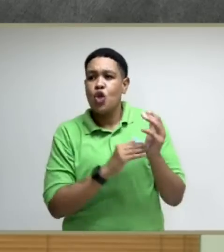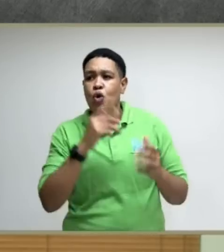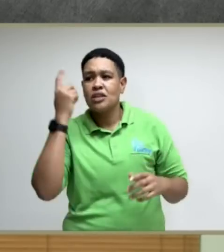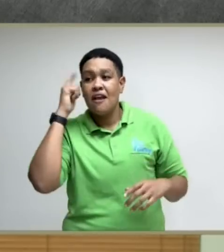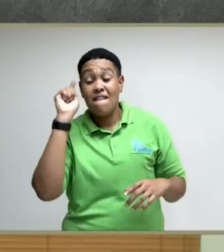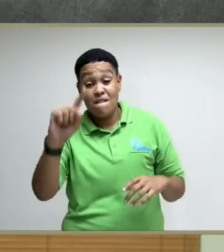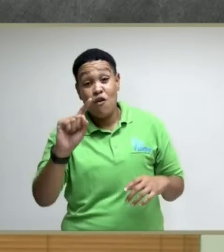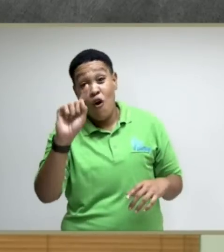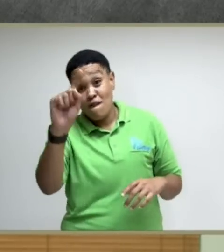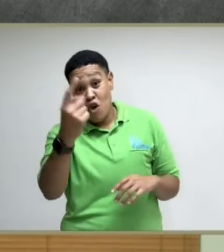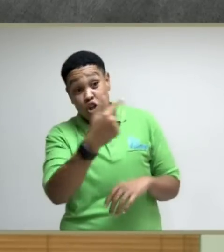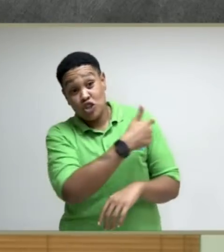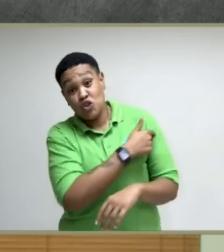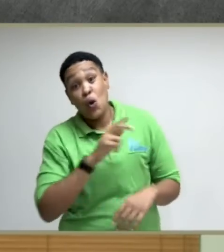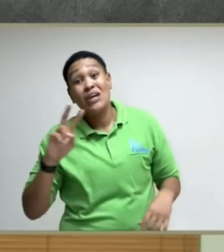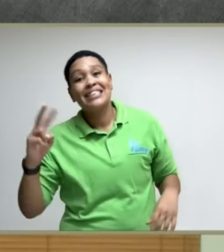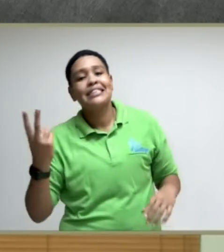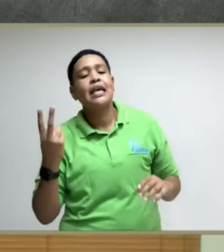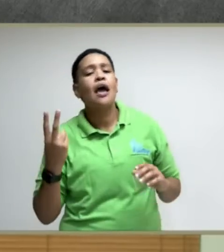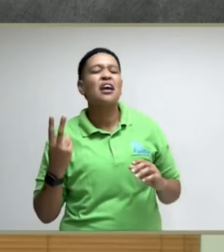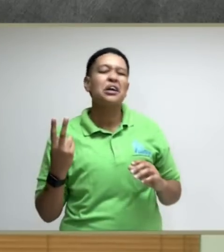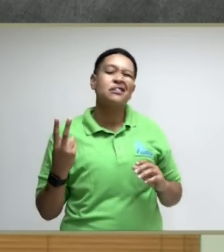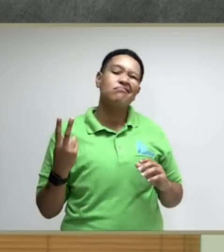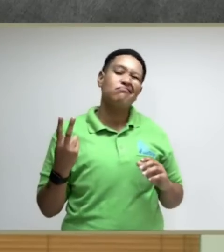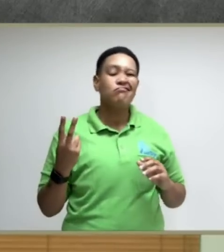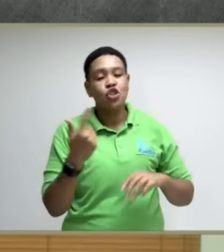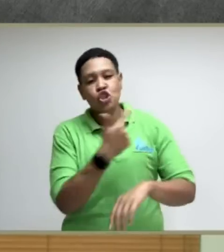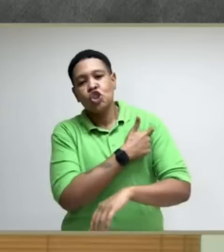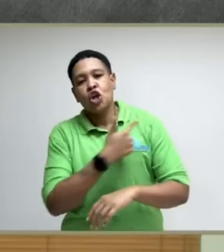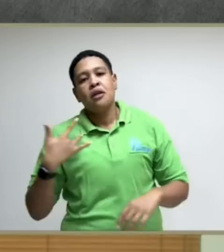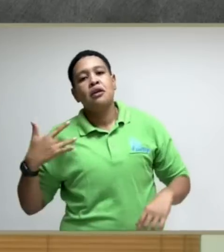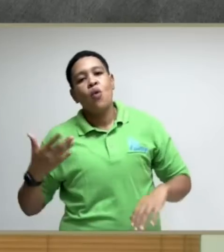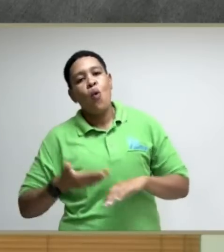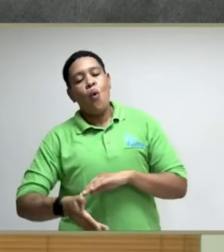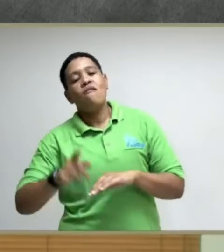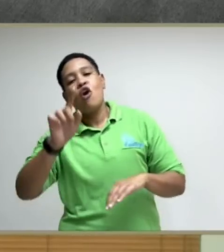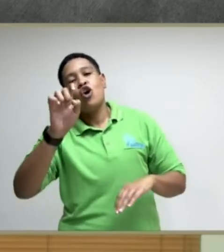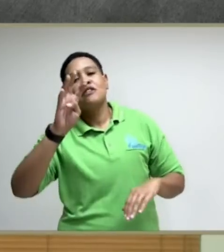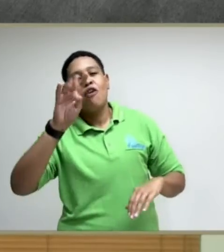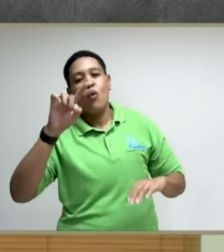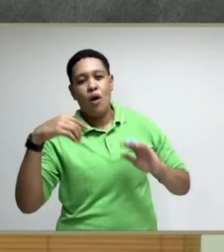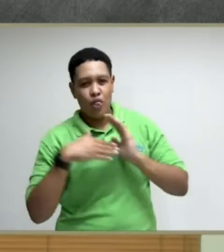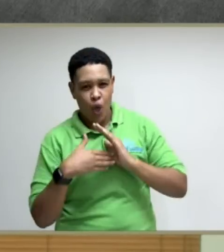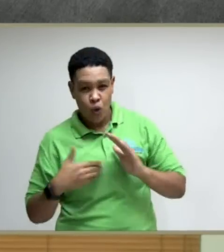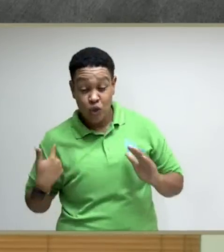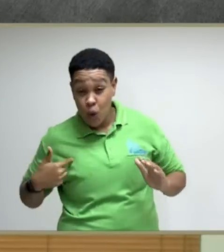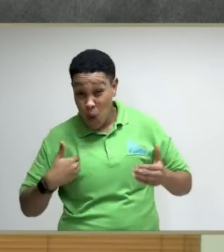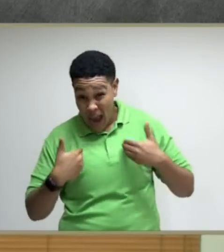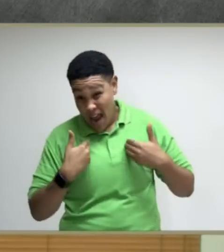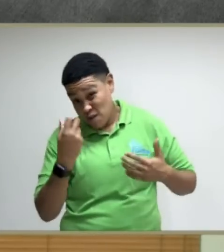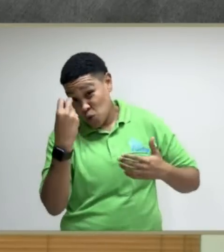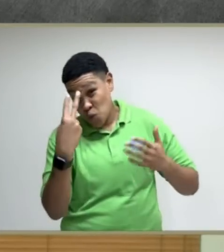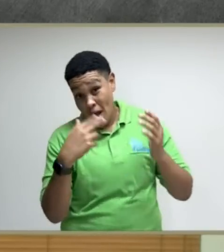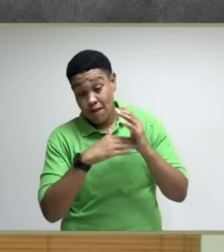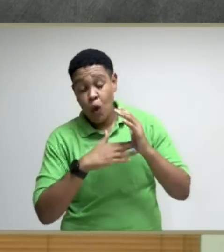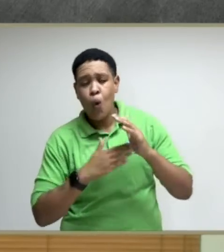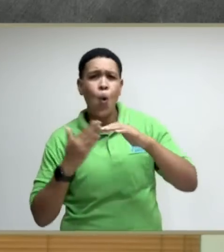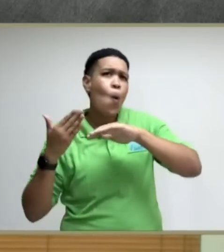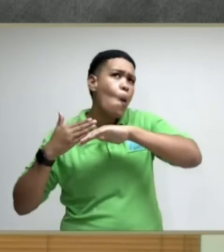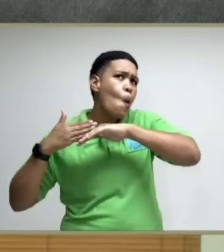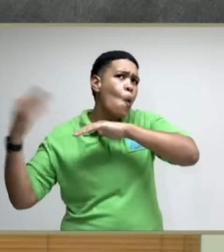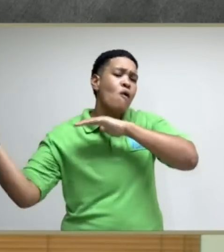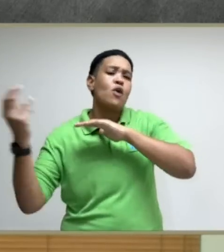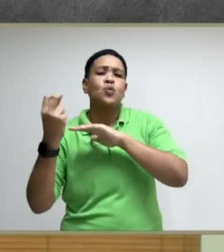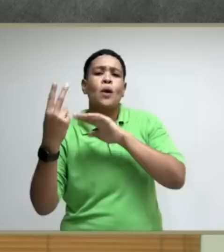59,040, and the second dose, 140, just over 141,000. We have over 12,000 persons